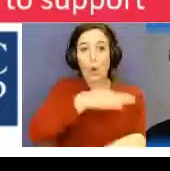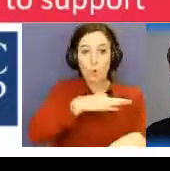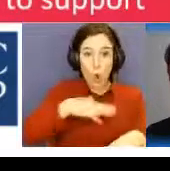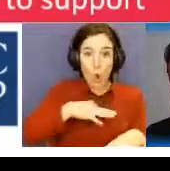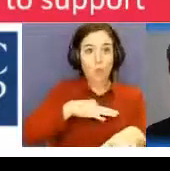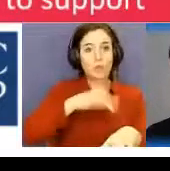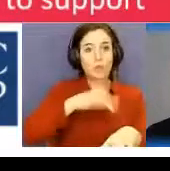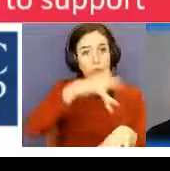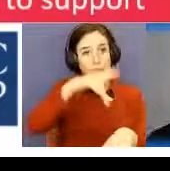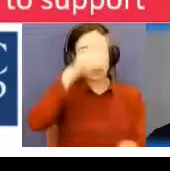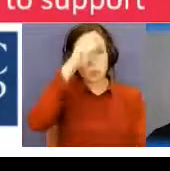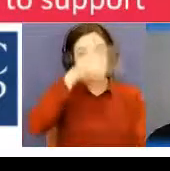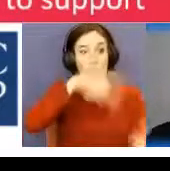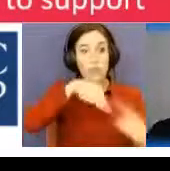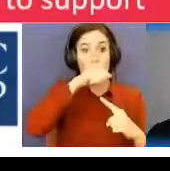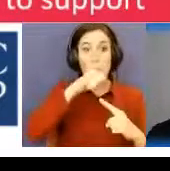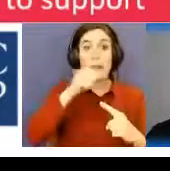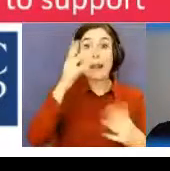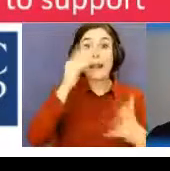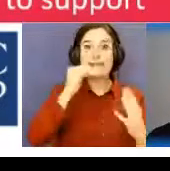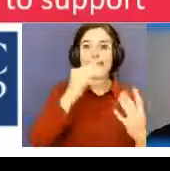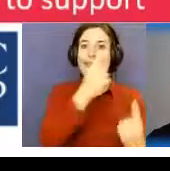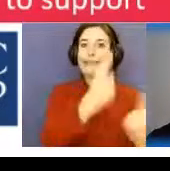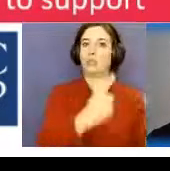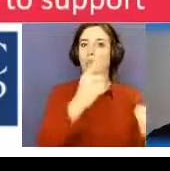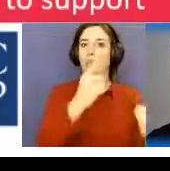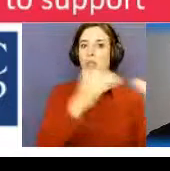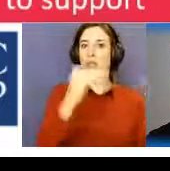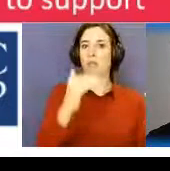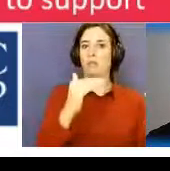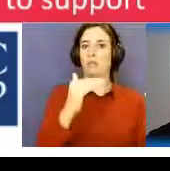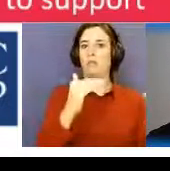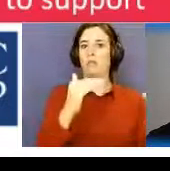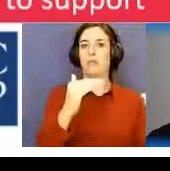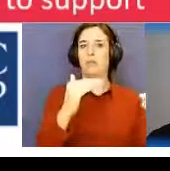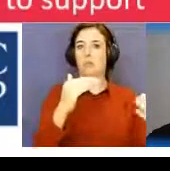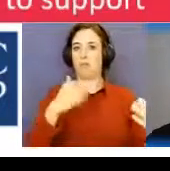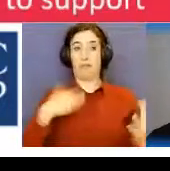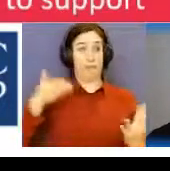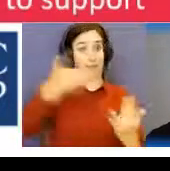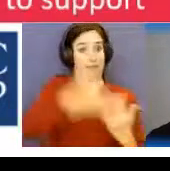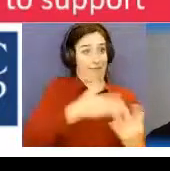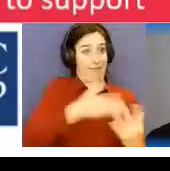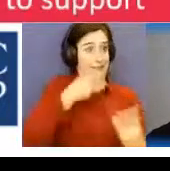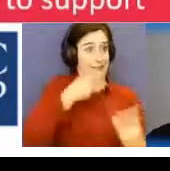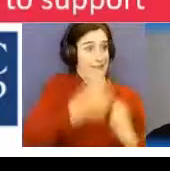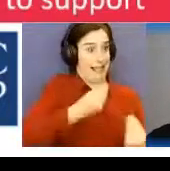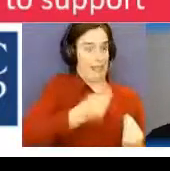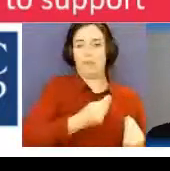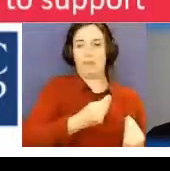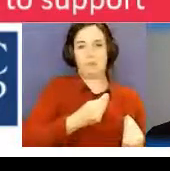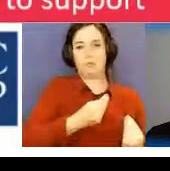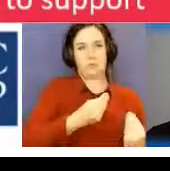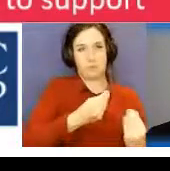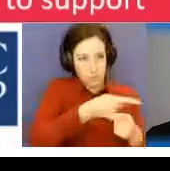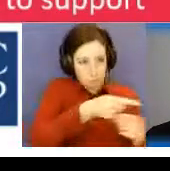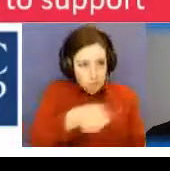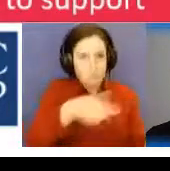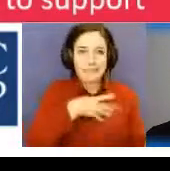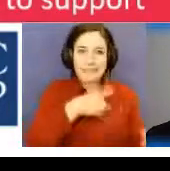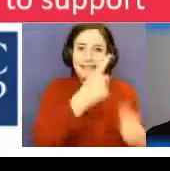than the likes of Sport England. And I think these are the sorts of things where we need to put our hand up and say we're not best placed to do this, but we absolutely want to see this.